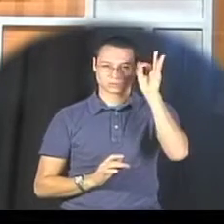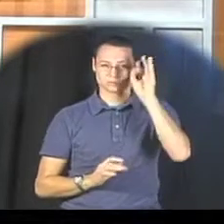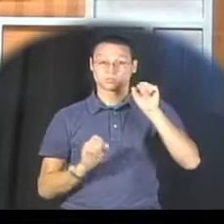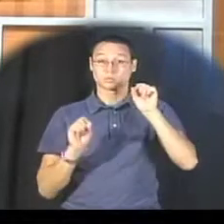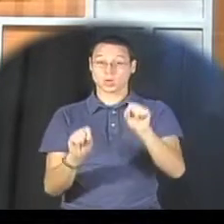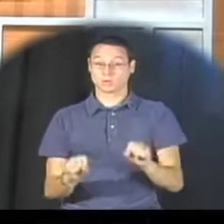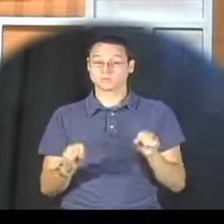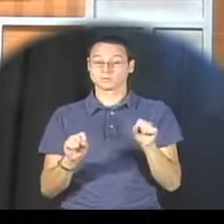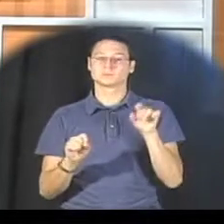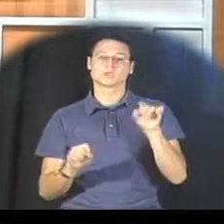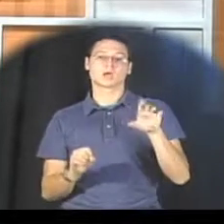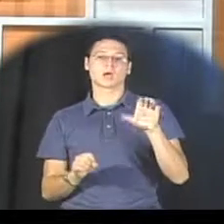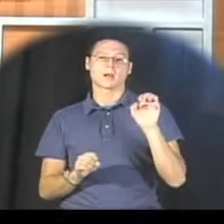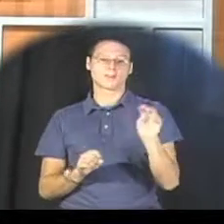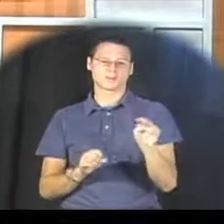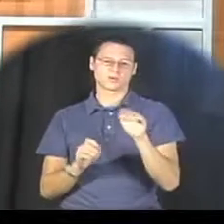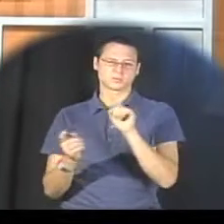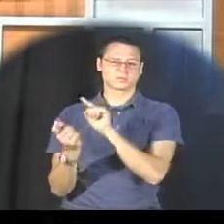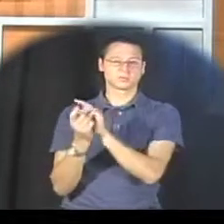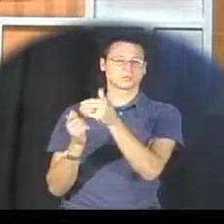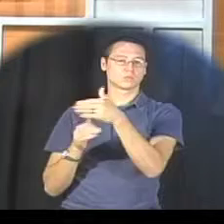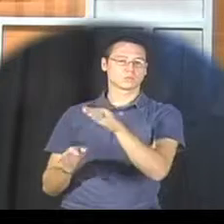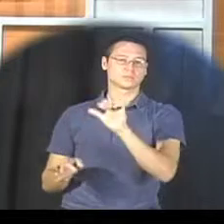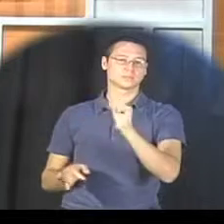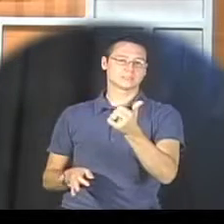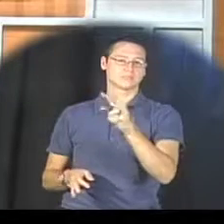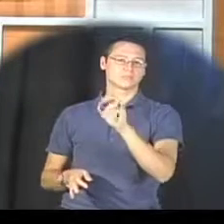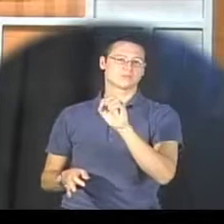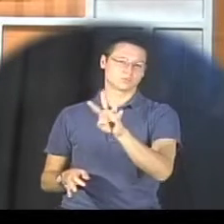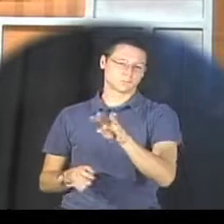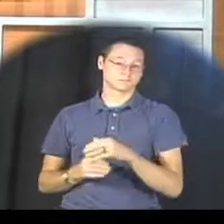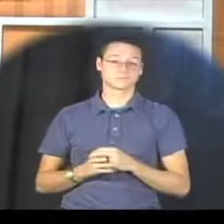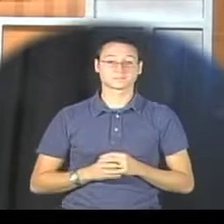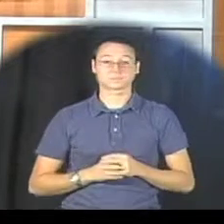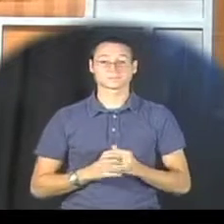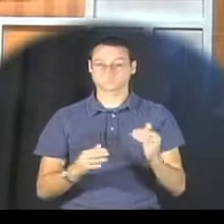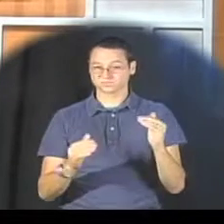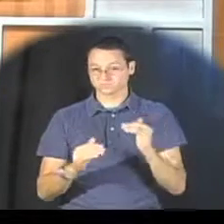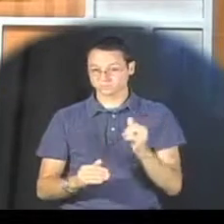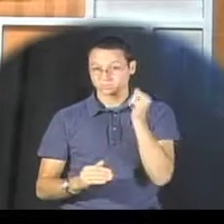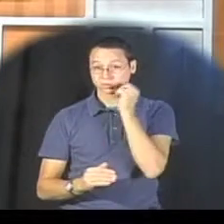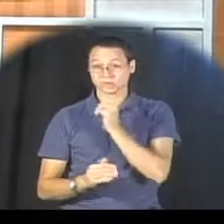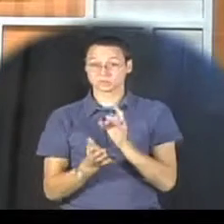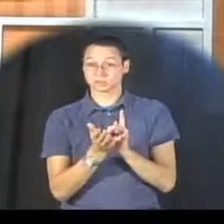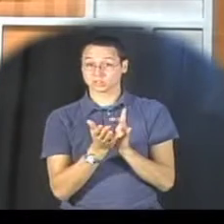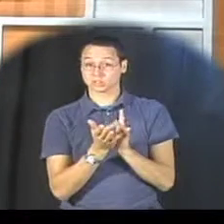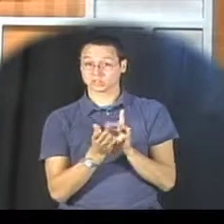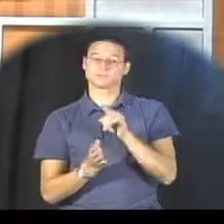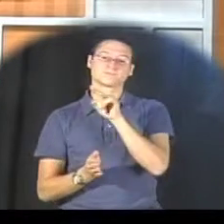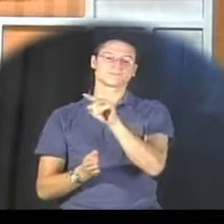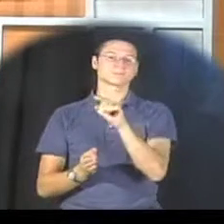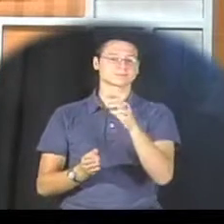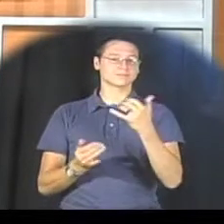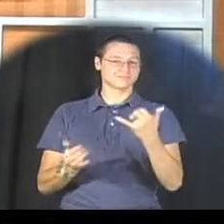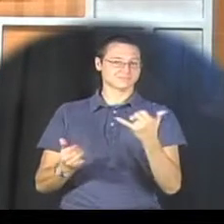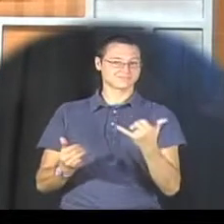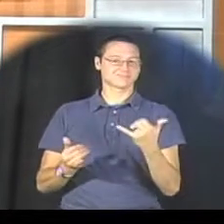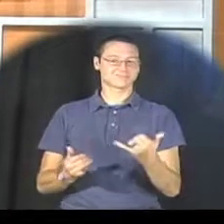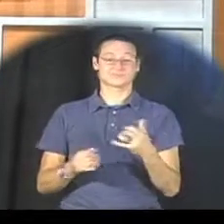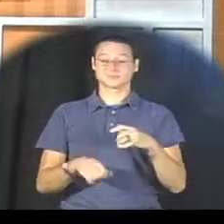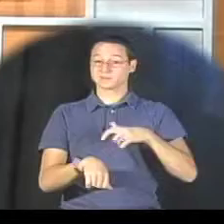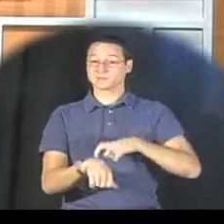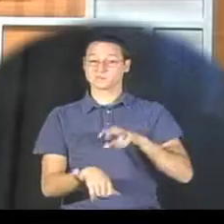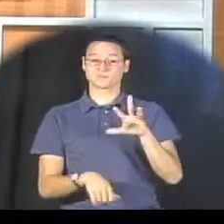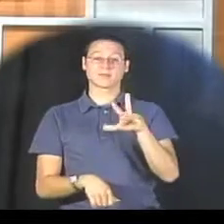www.boonerowing.com or see Mrs. Carrera in room 10204. Girls' soccer game at Lyman is tonight, October 30th, and the game times are